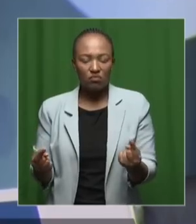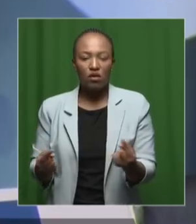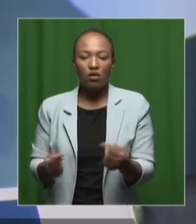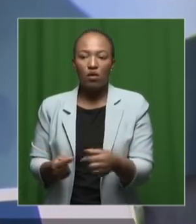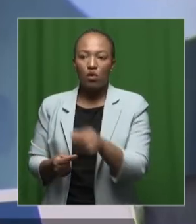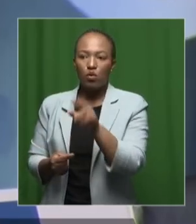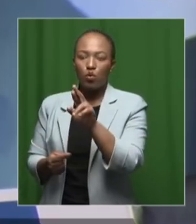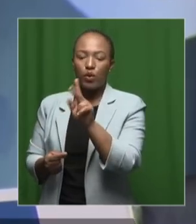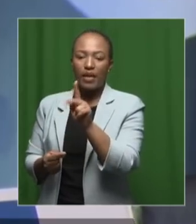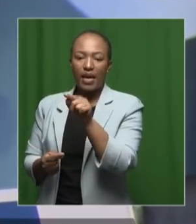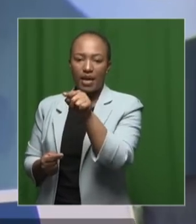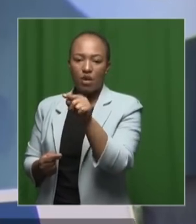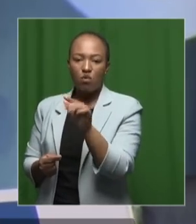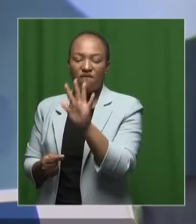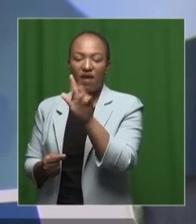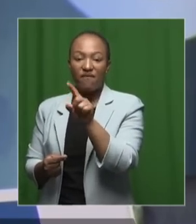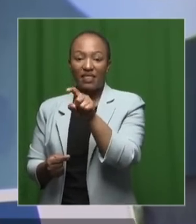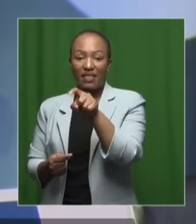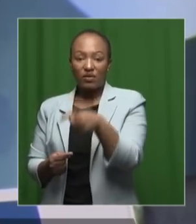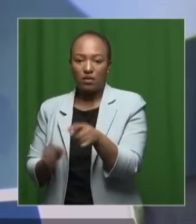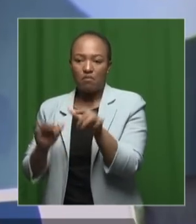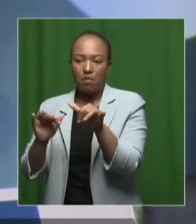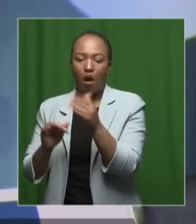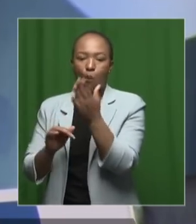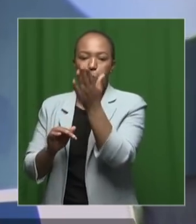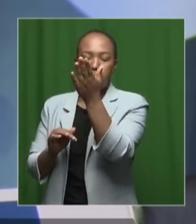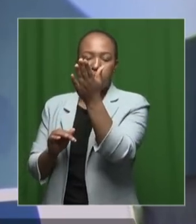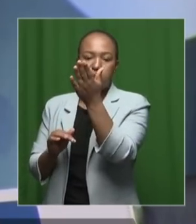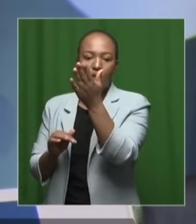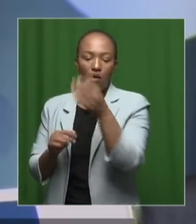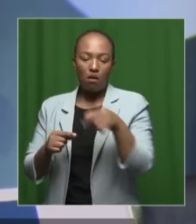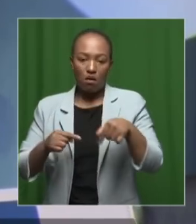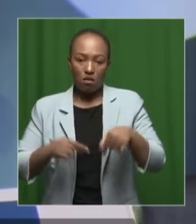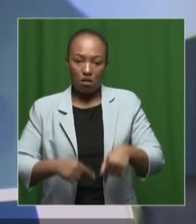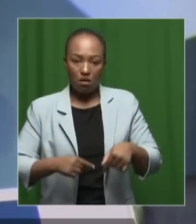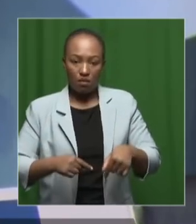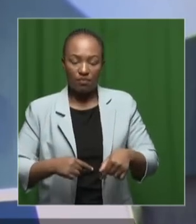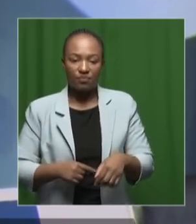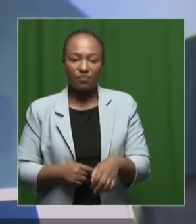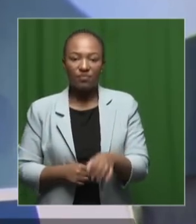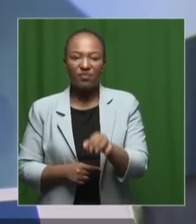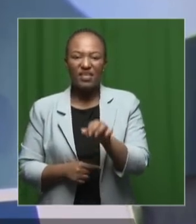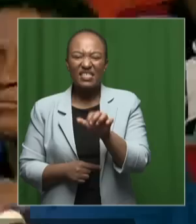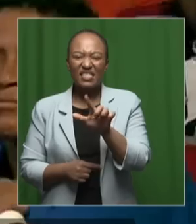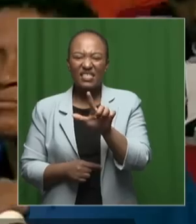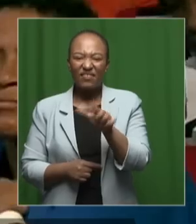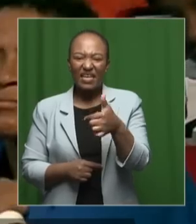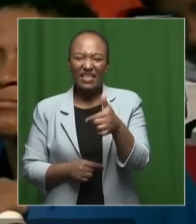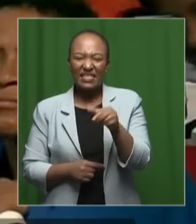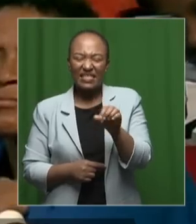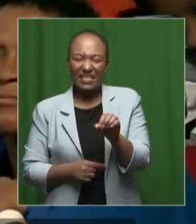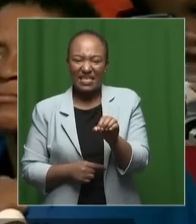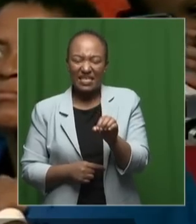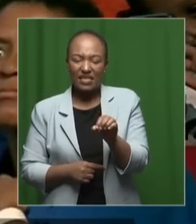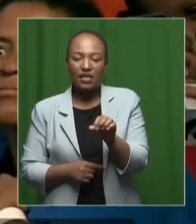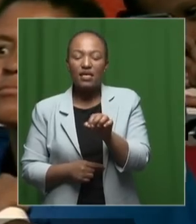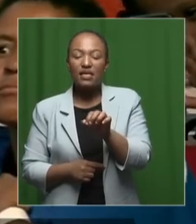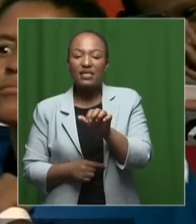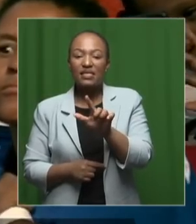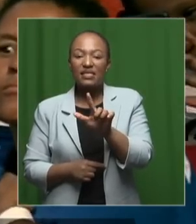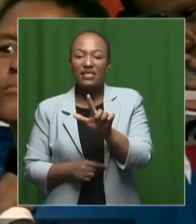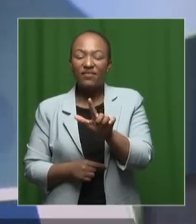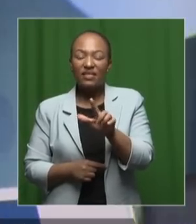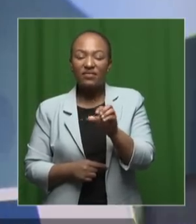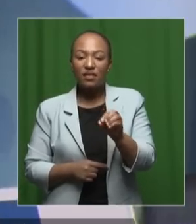Kingdom, there are 5,000 immigration officials. And here we have 770. And the UK is the size